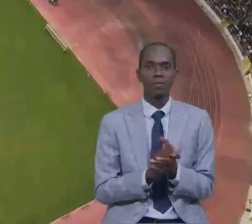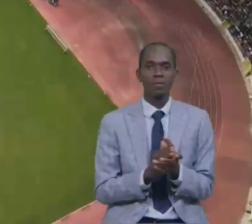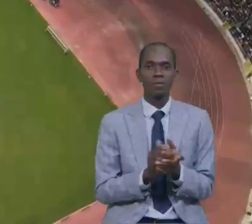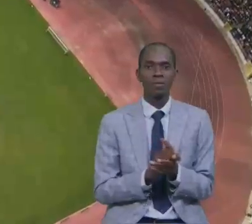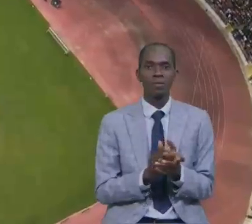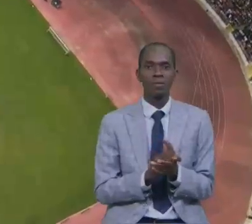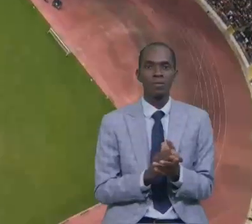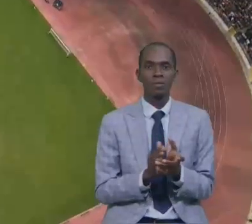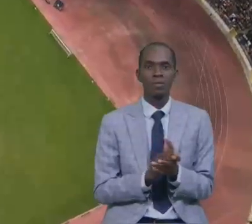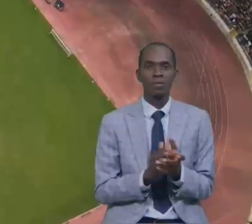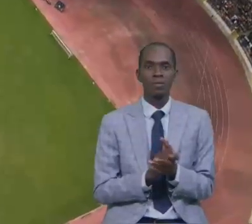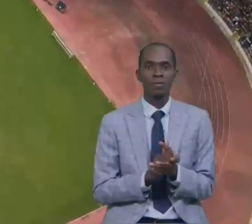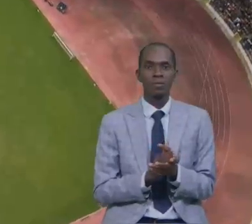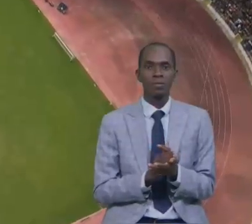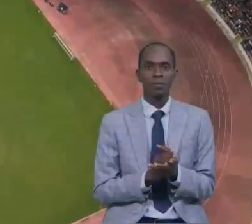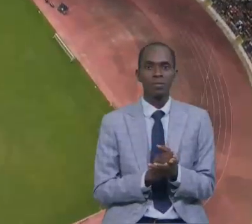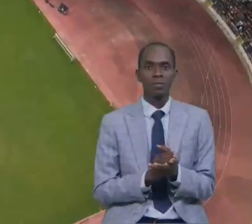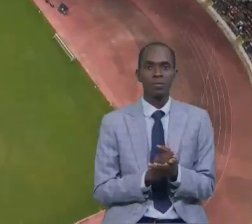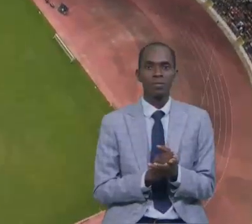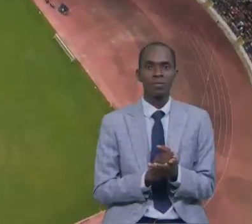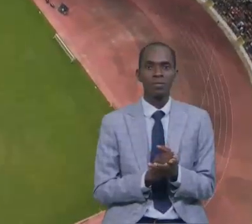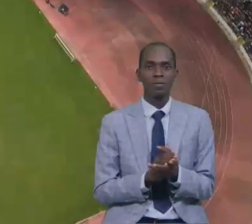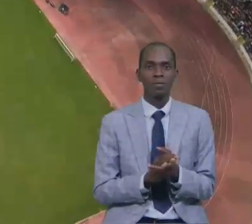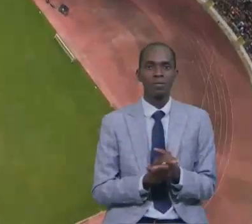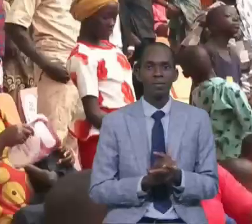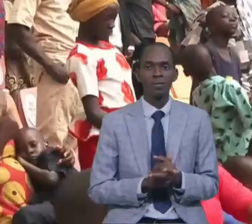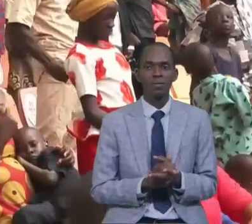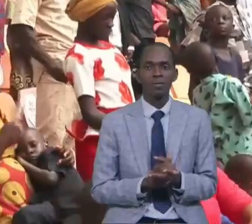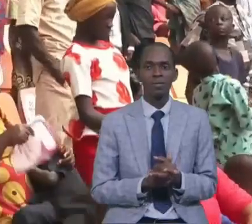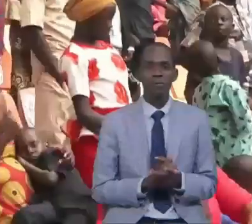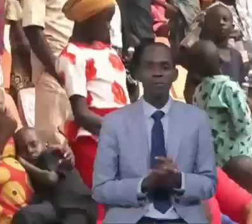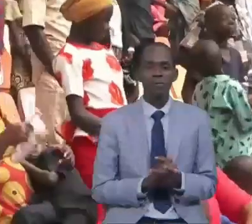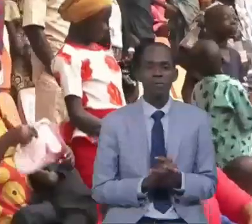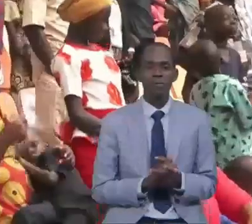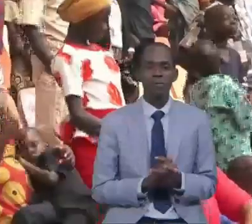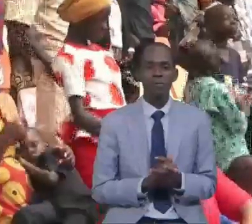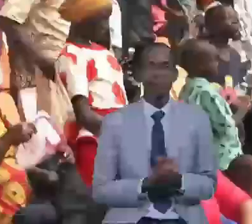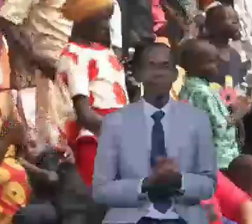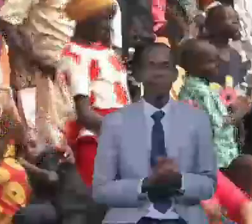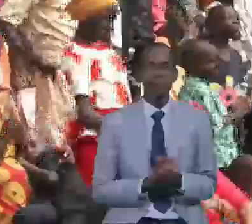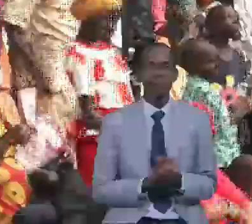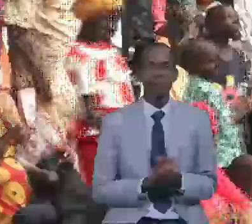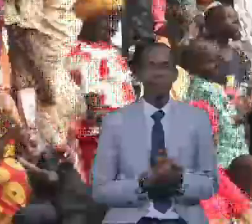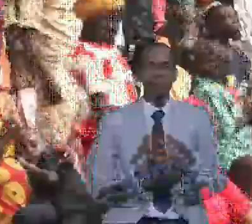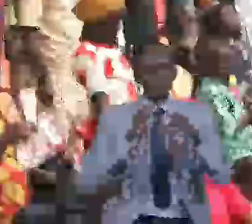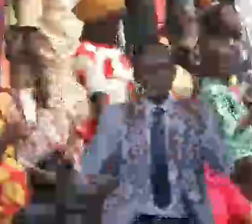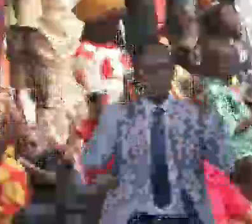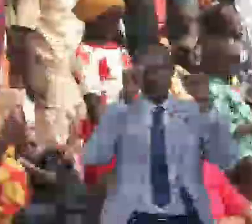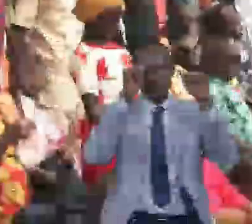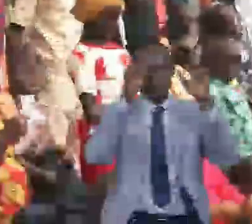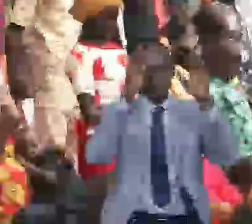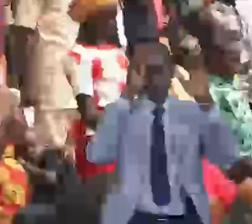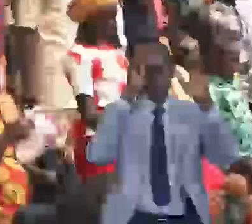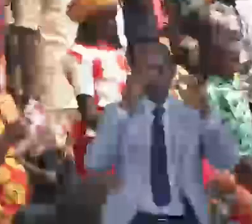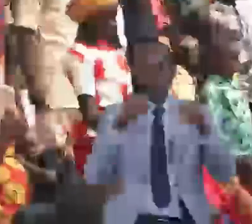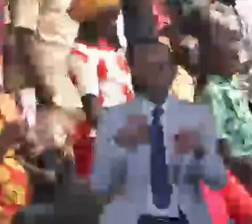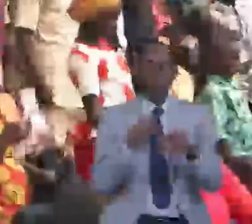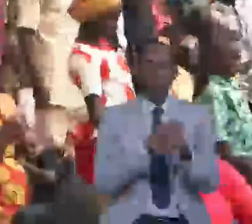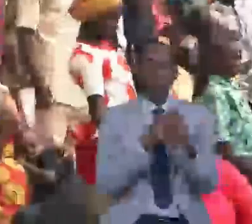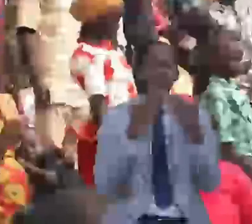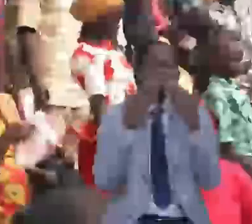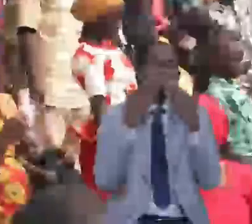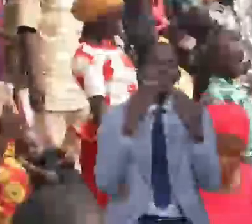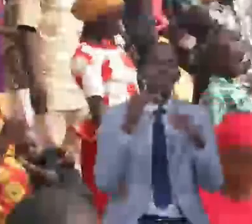Father, we thank you at this time. We bless your name. We know you are a mighty God,